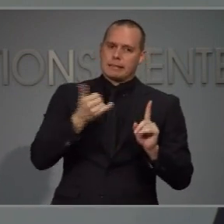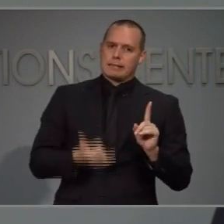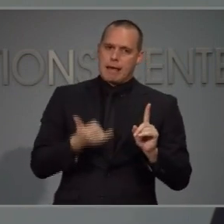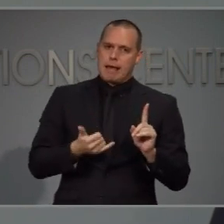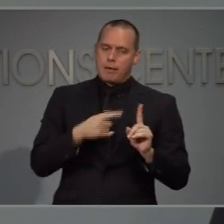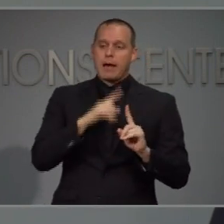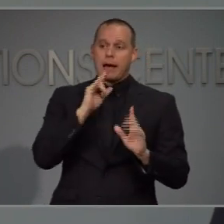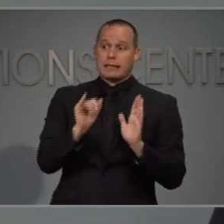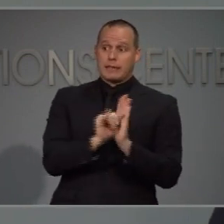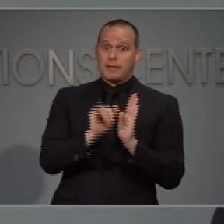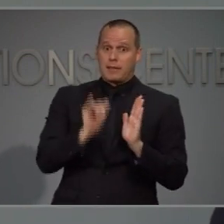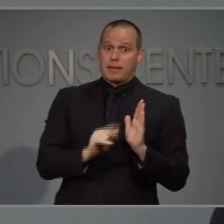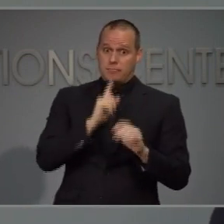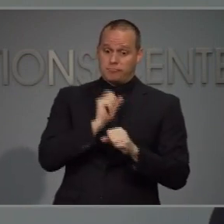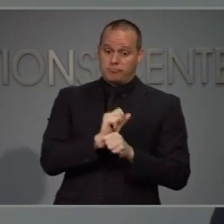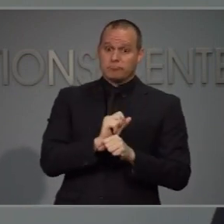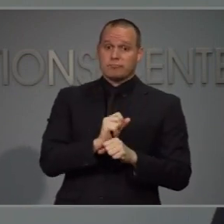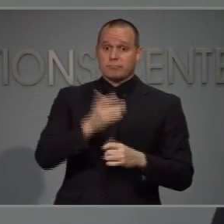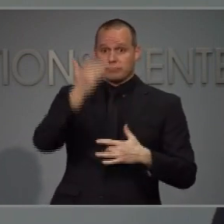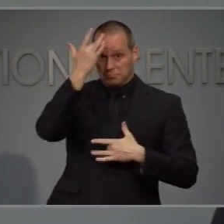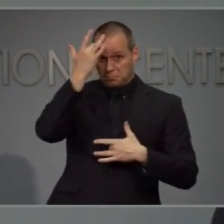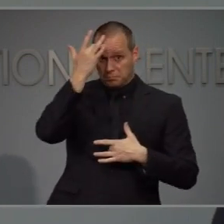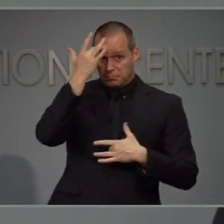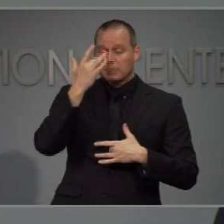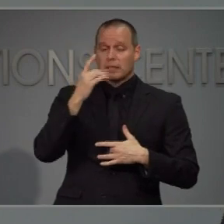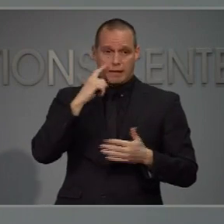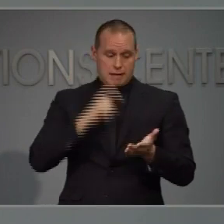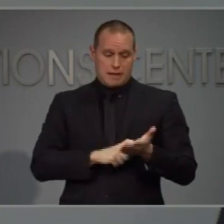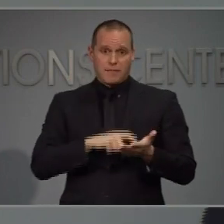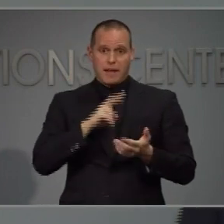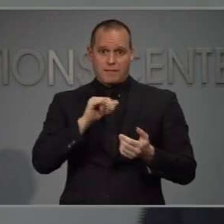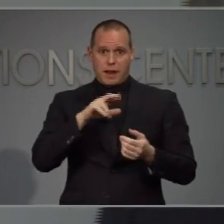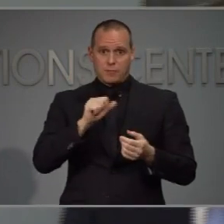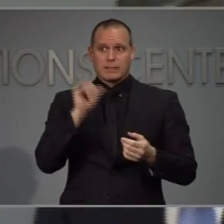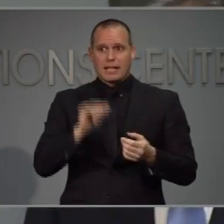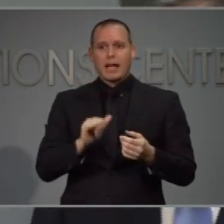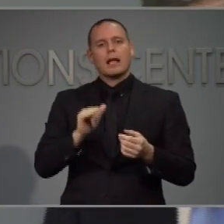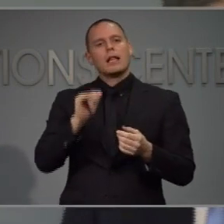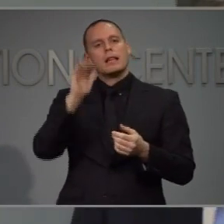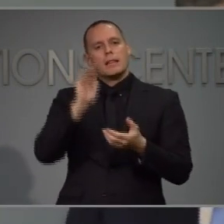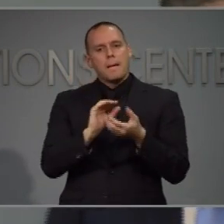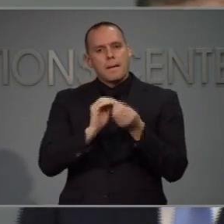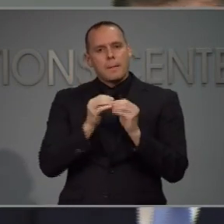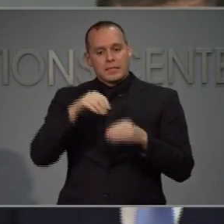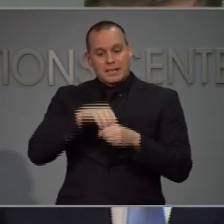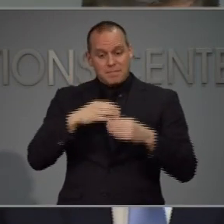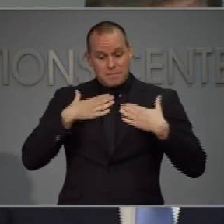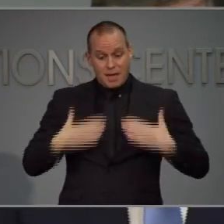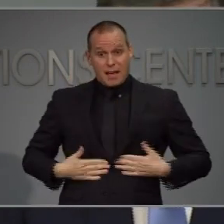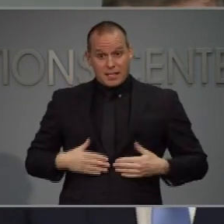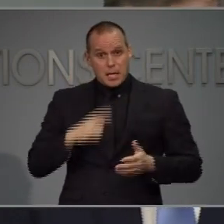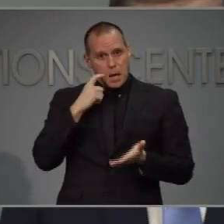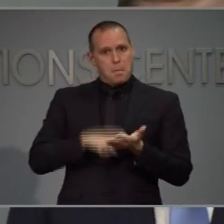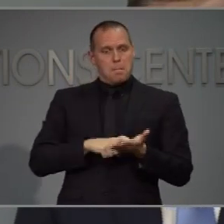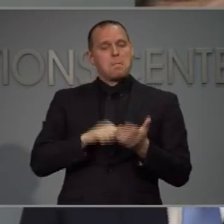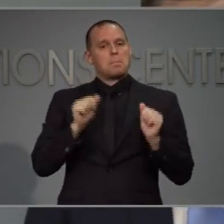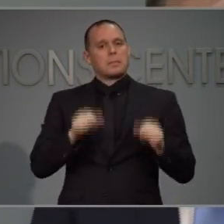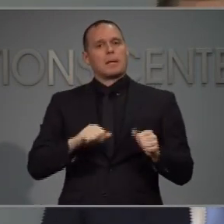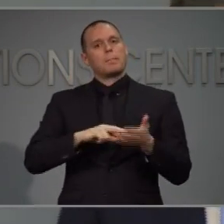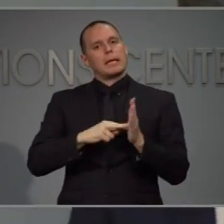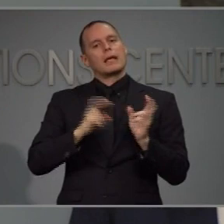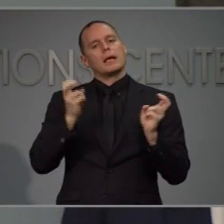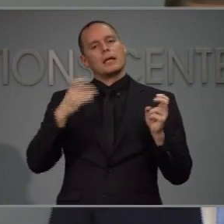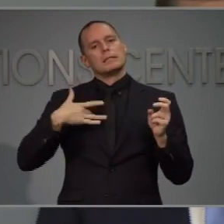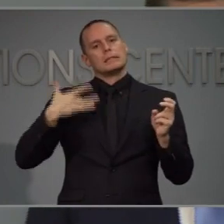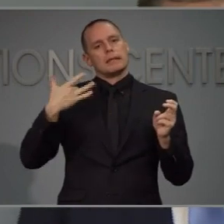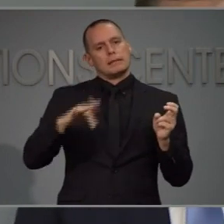is able to identify the virus at very low detection levels, which is very good, meaning it's very sensitive.